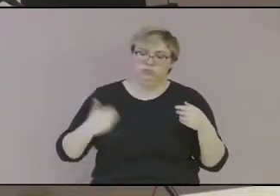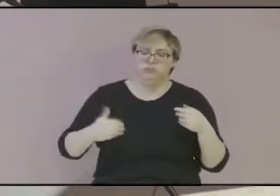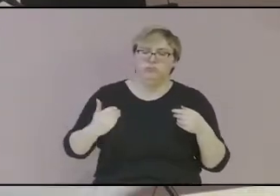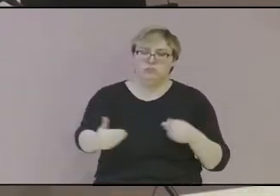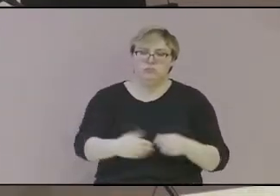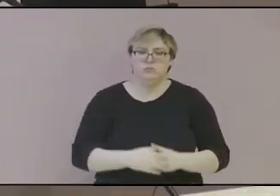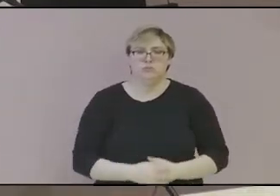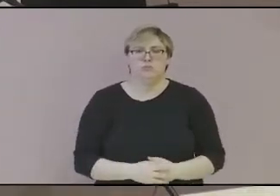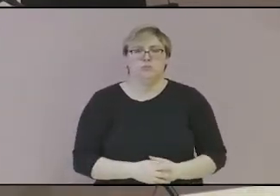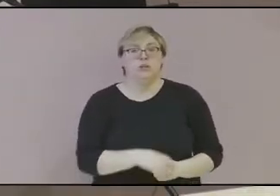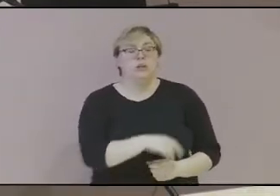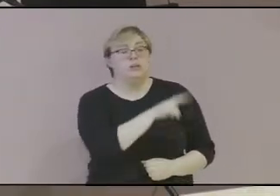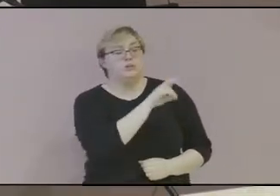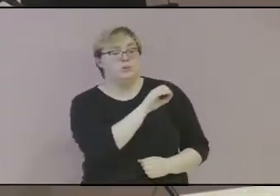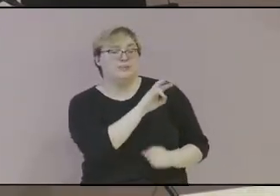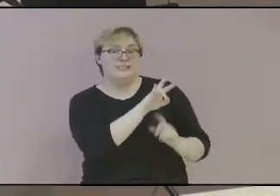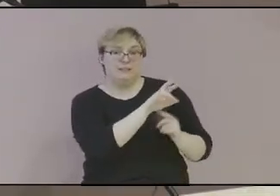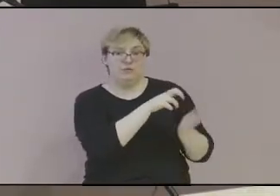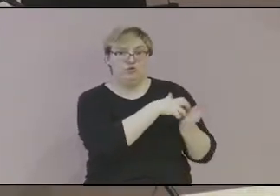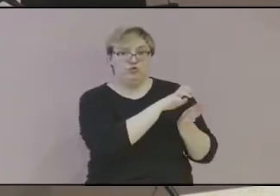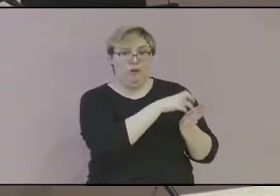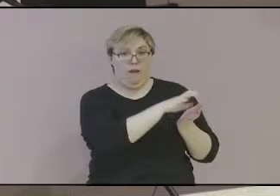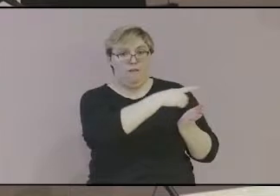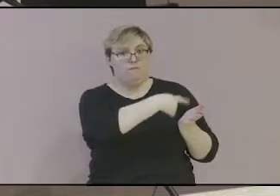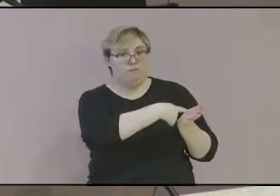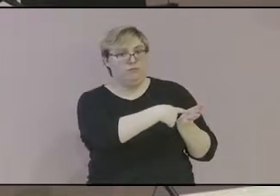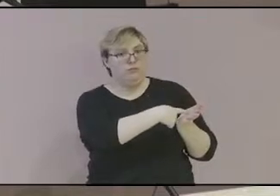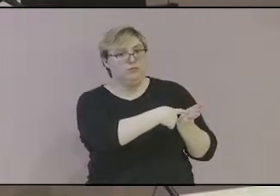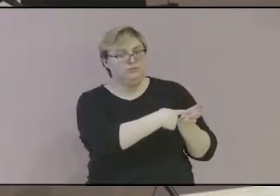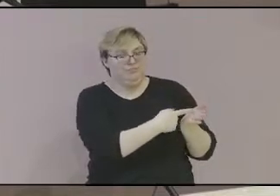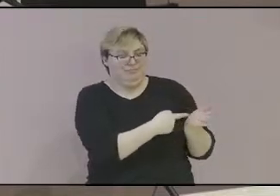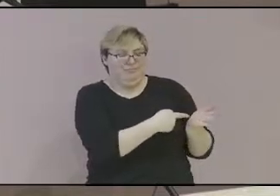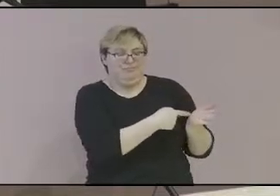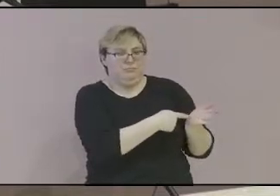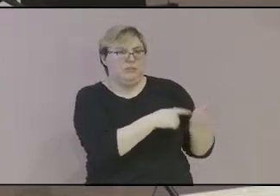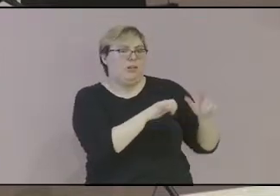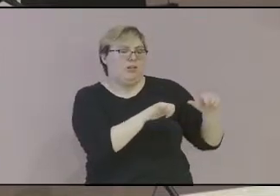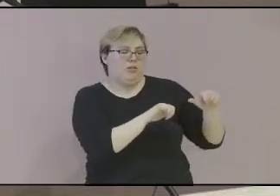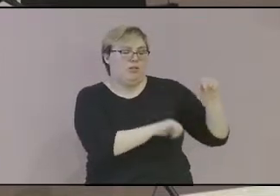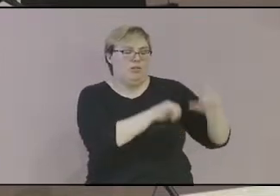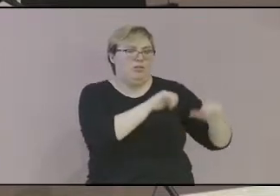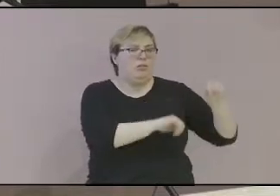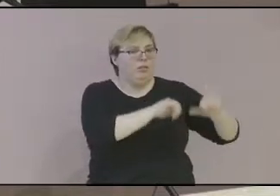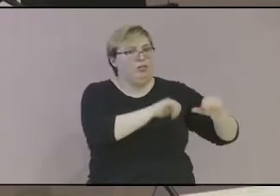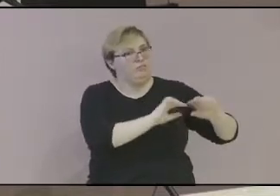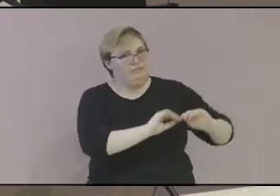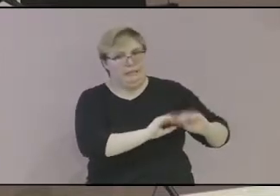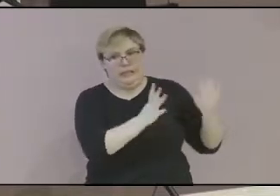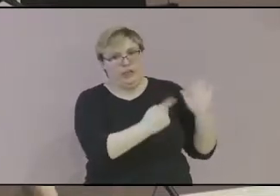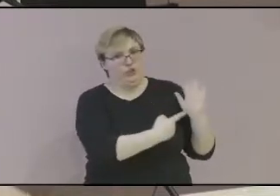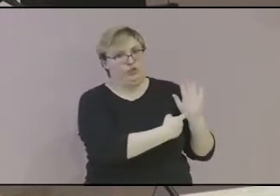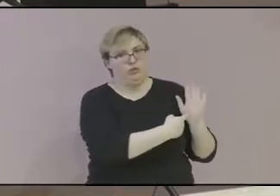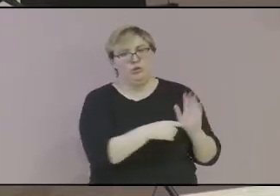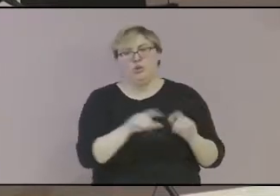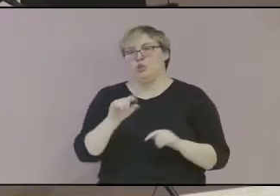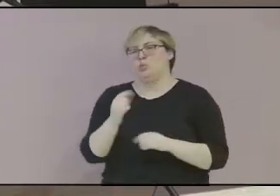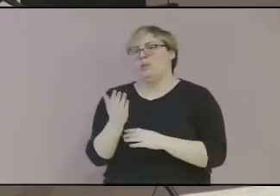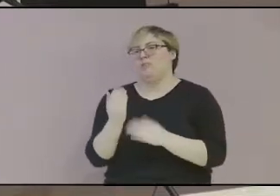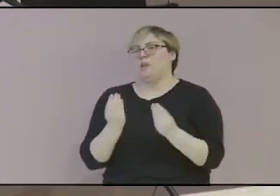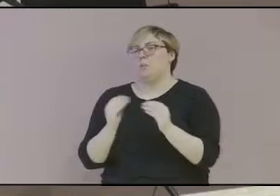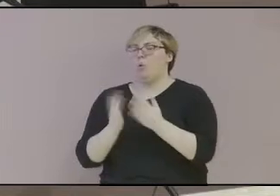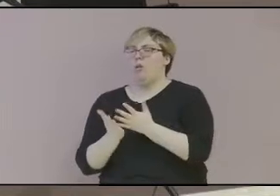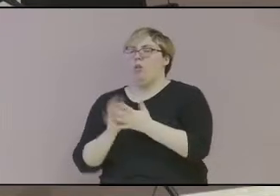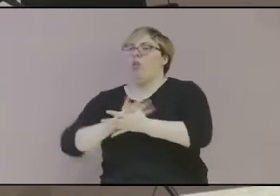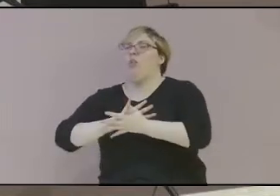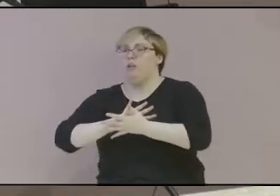draft guidelines do reflect this uncertainty, even if the 2015 guidelines do not. They note that the working group,